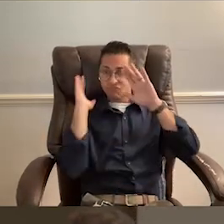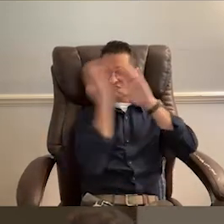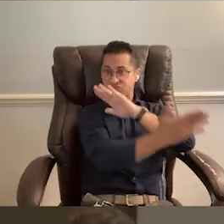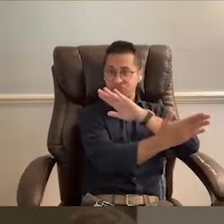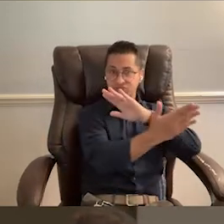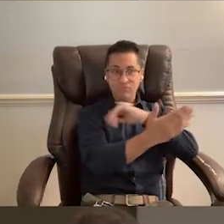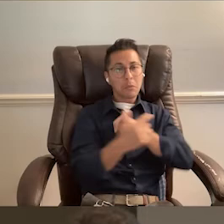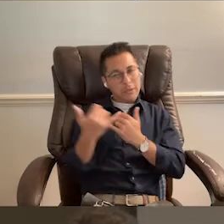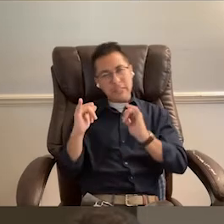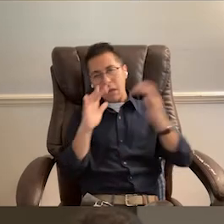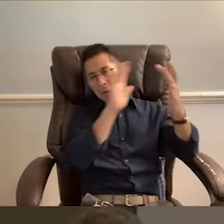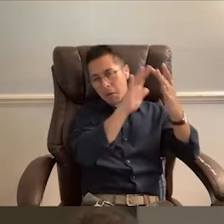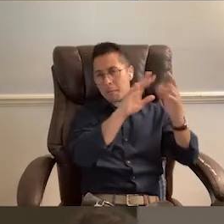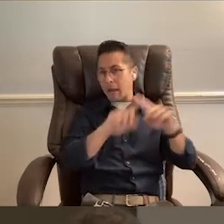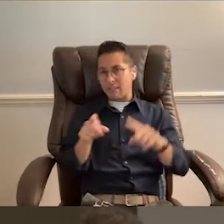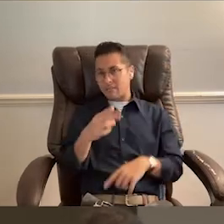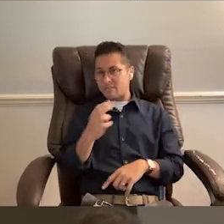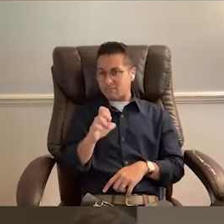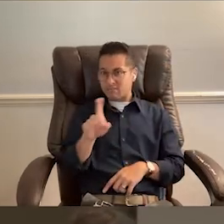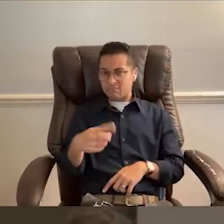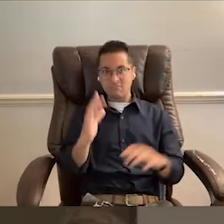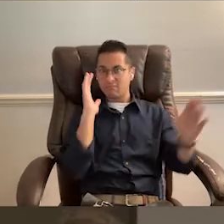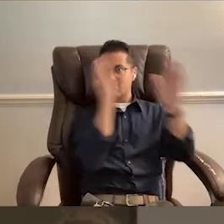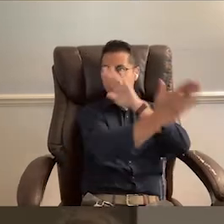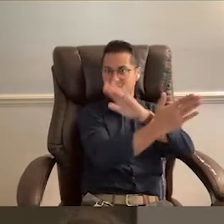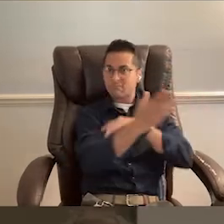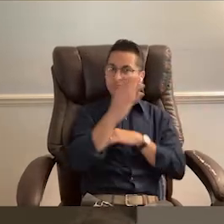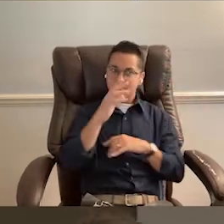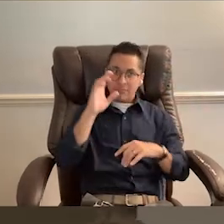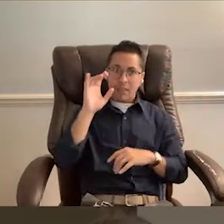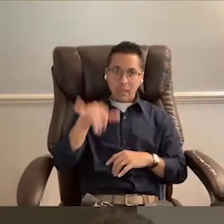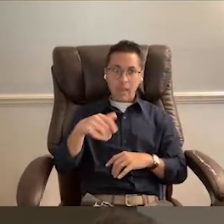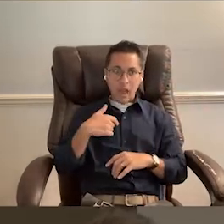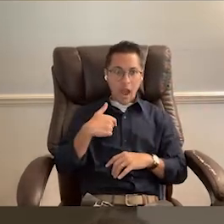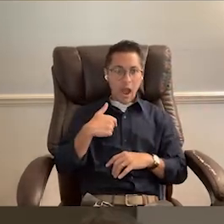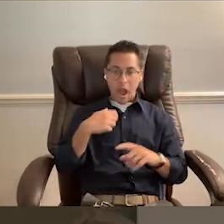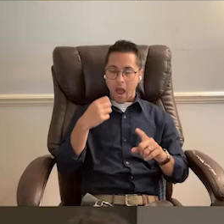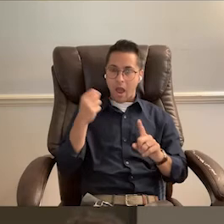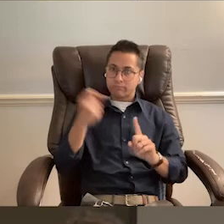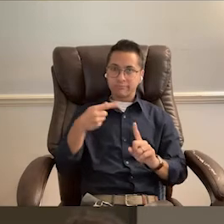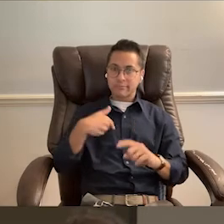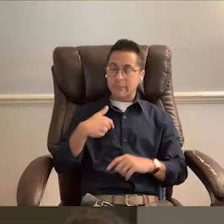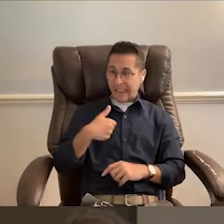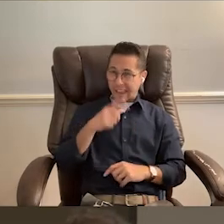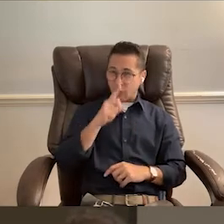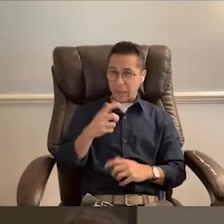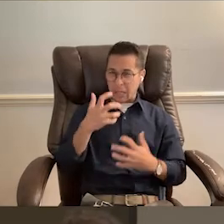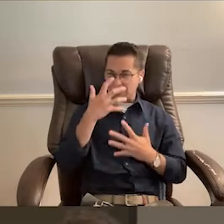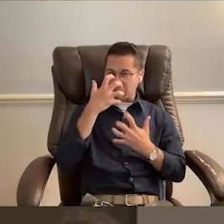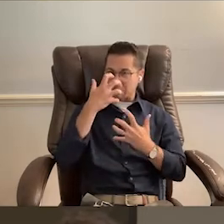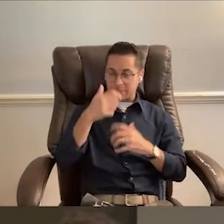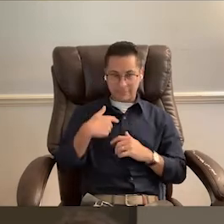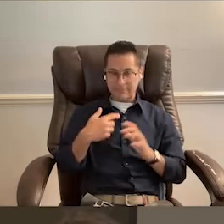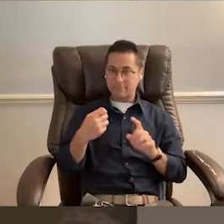my parents got divorced and my dad just, like, completely up and left us. I mean, we still have contact, but he just left. So it's